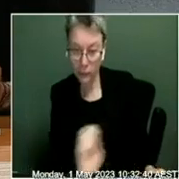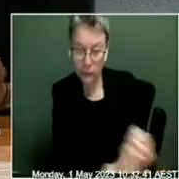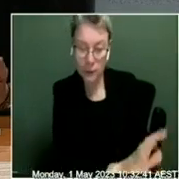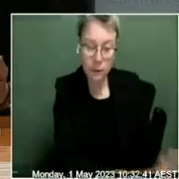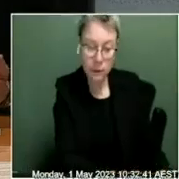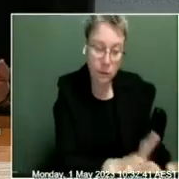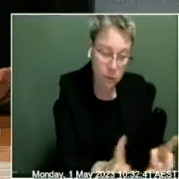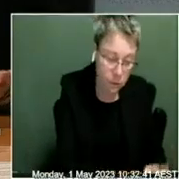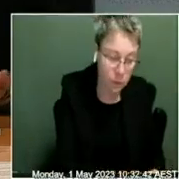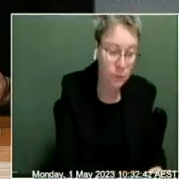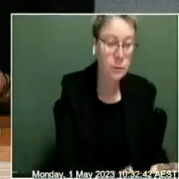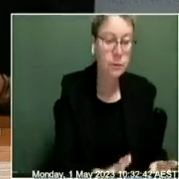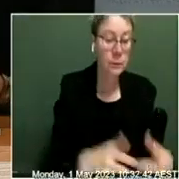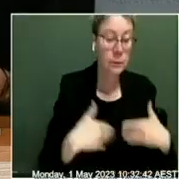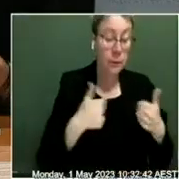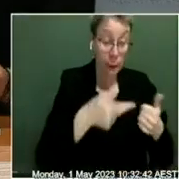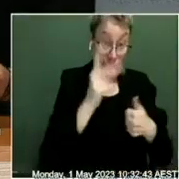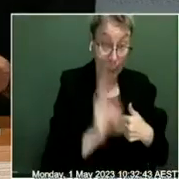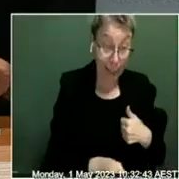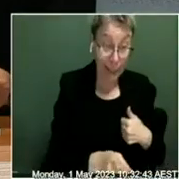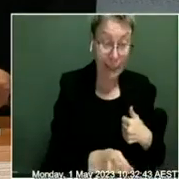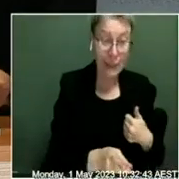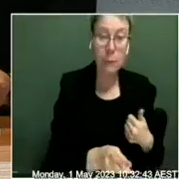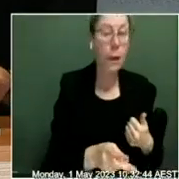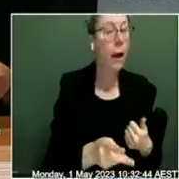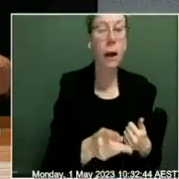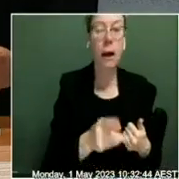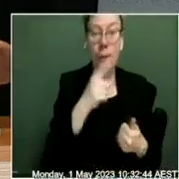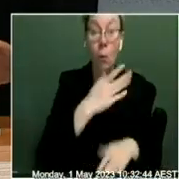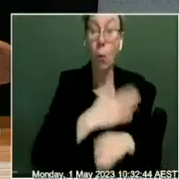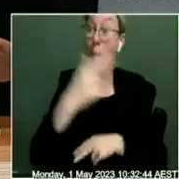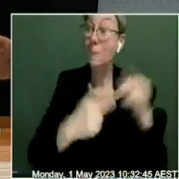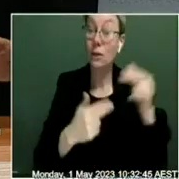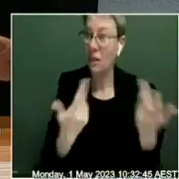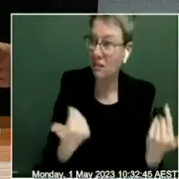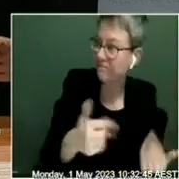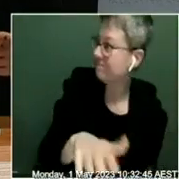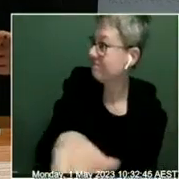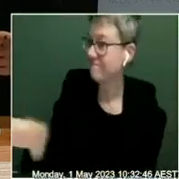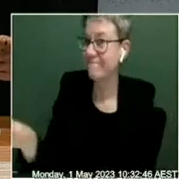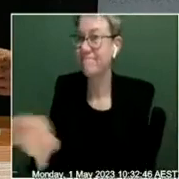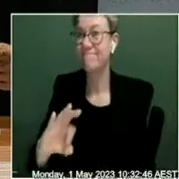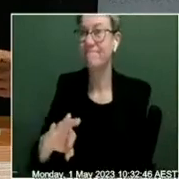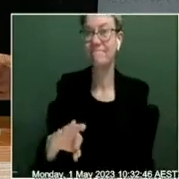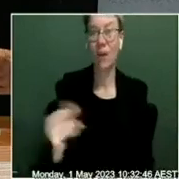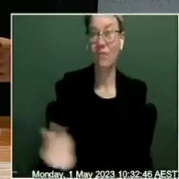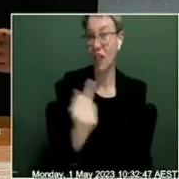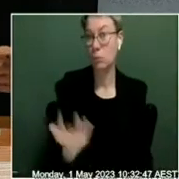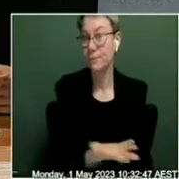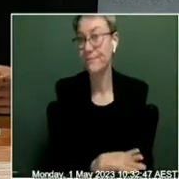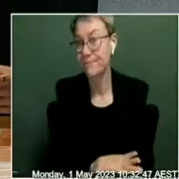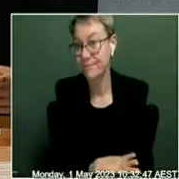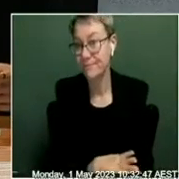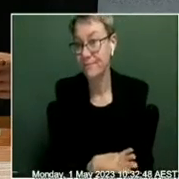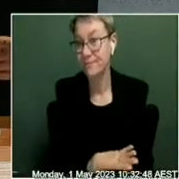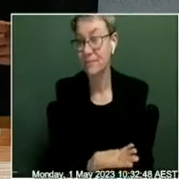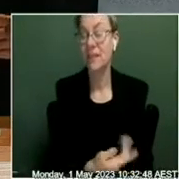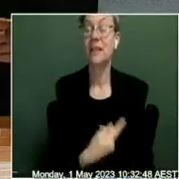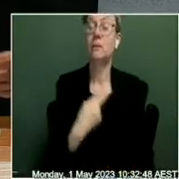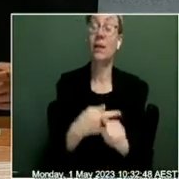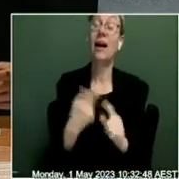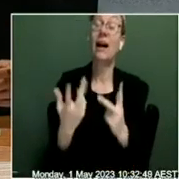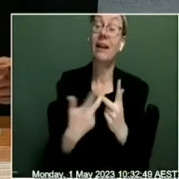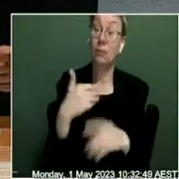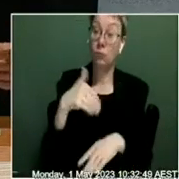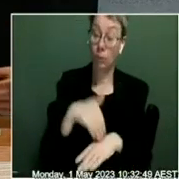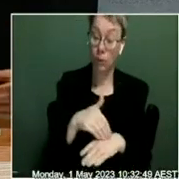undertaken the work in this reform is that the service model, we needed to do more work on the service model to develop